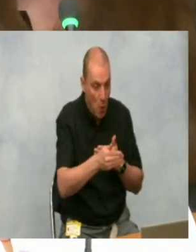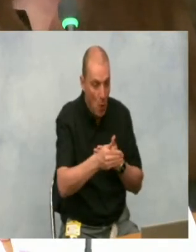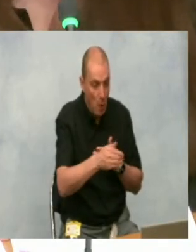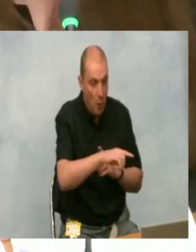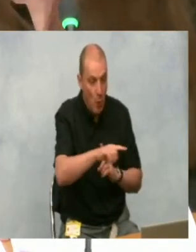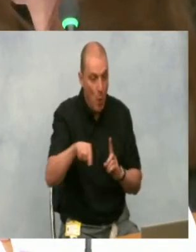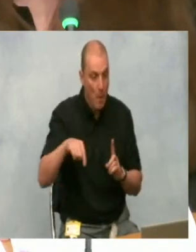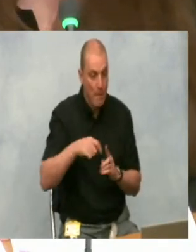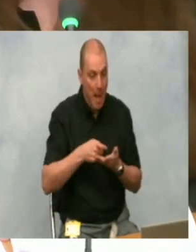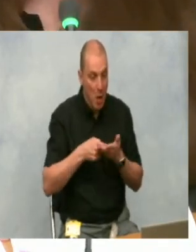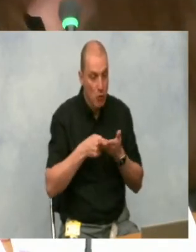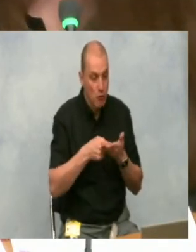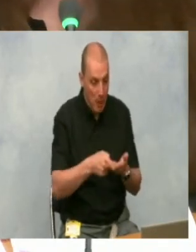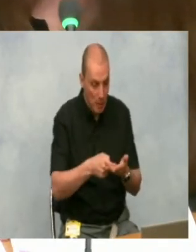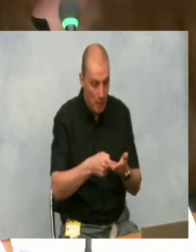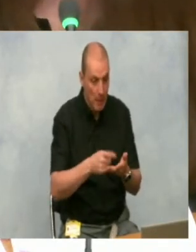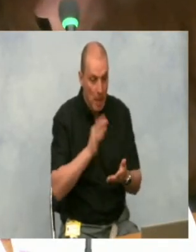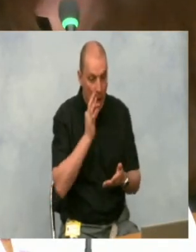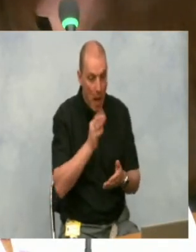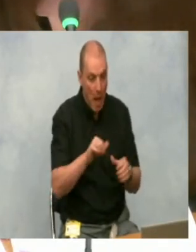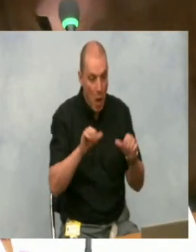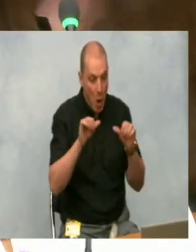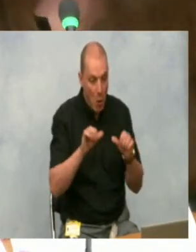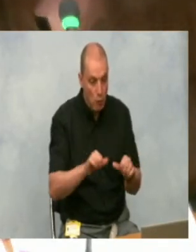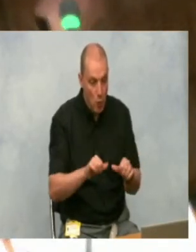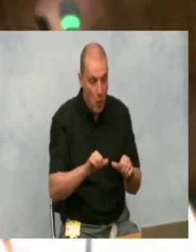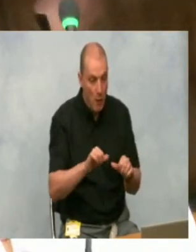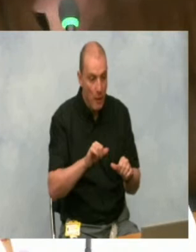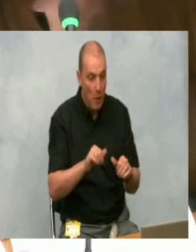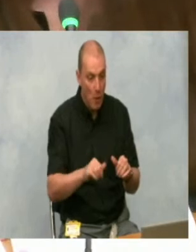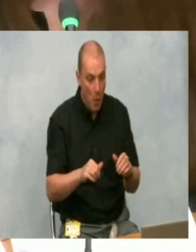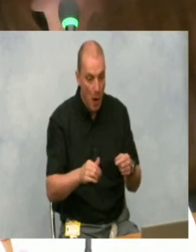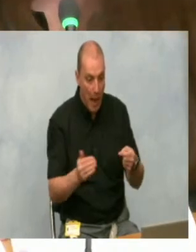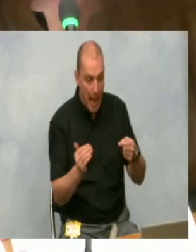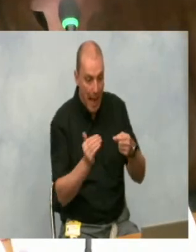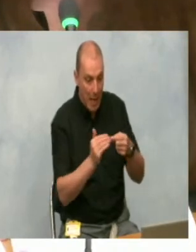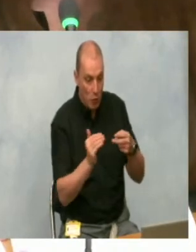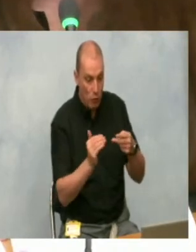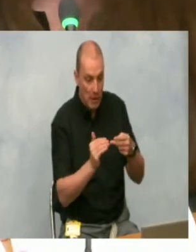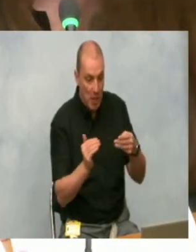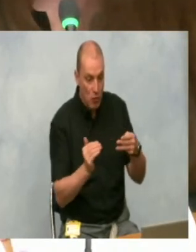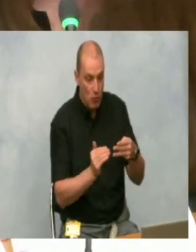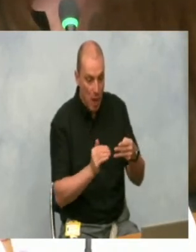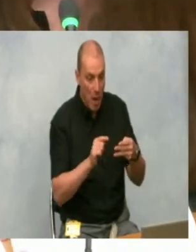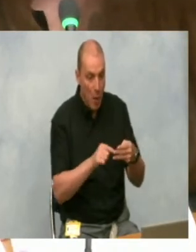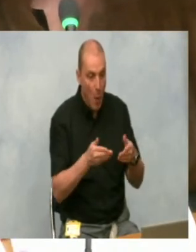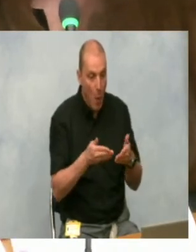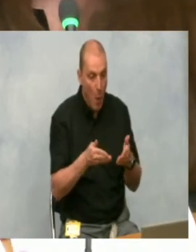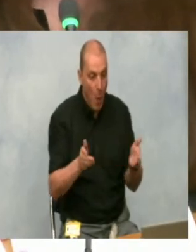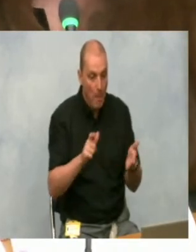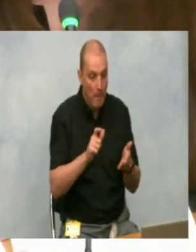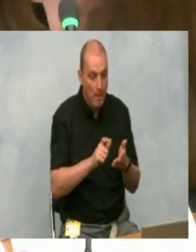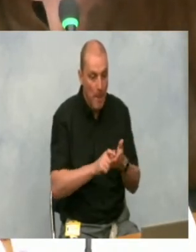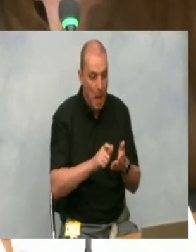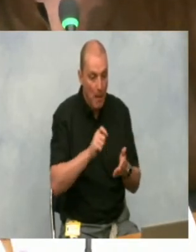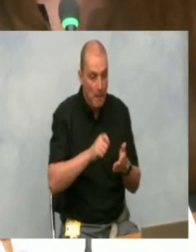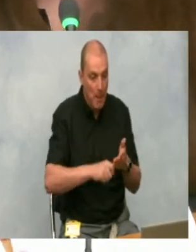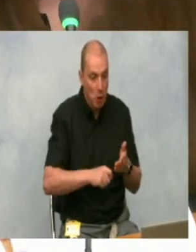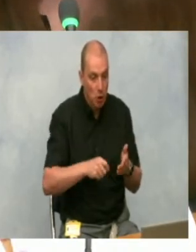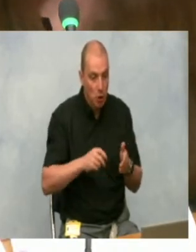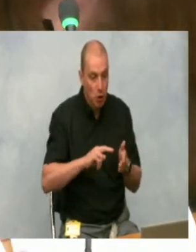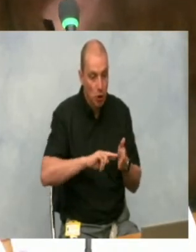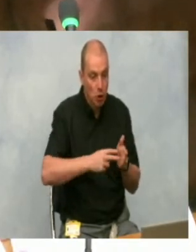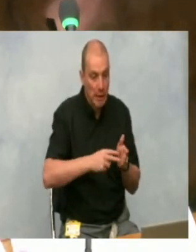recommendations. Committee is asked to approve that the additional criteria for the enhanced open market purchase scheme as detailed in